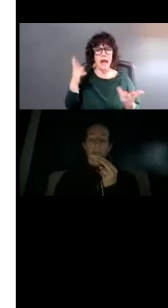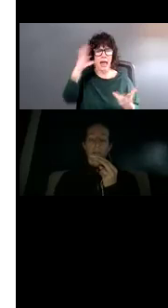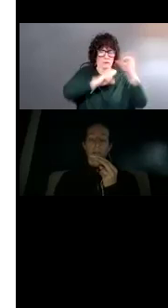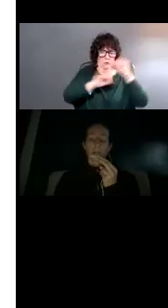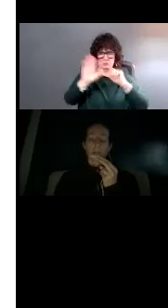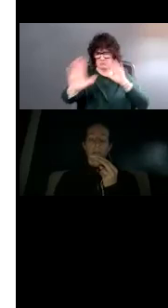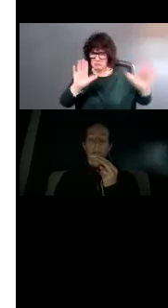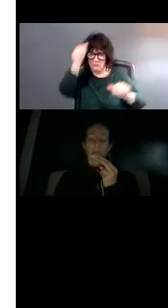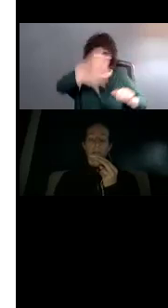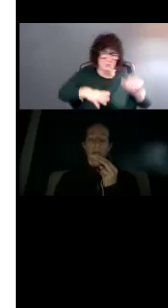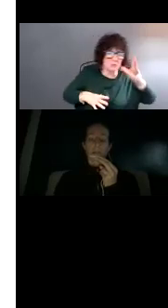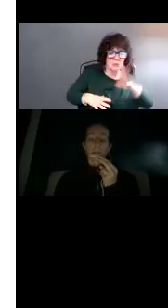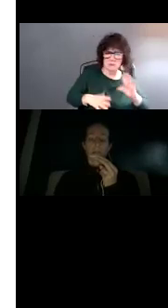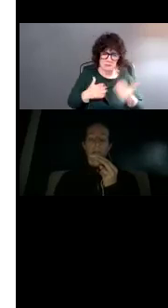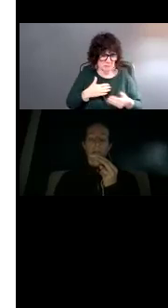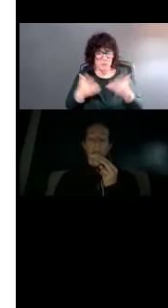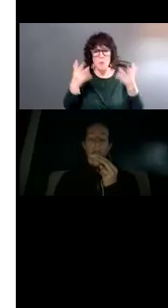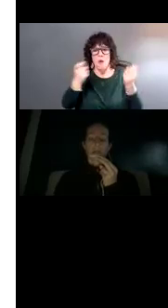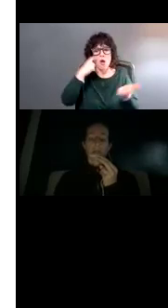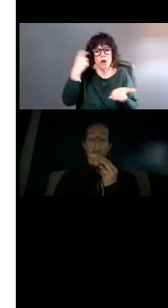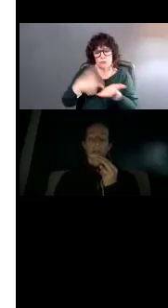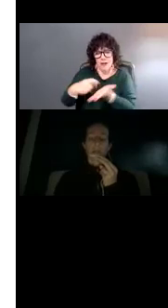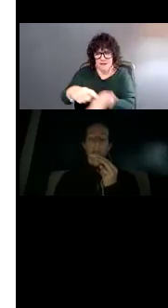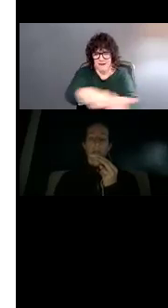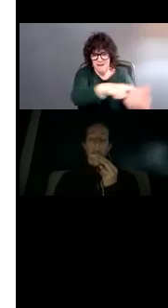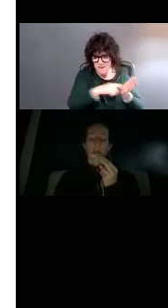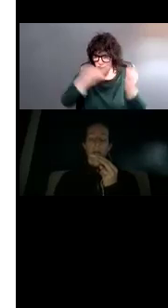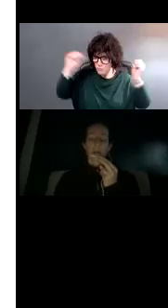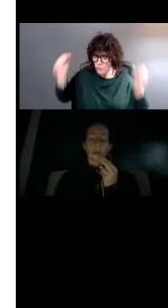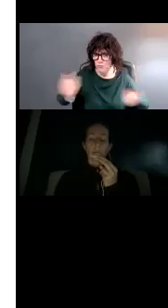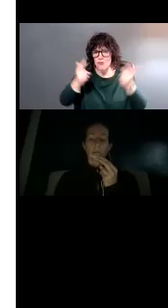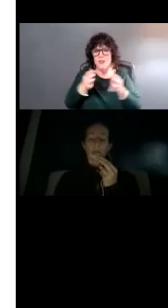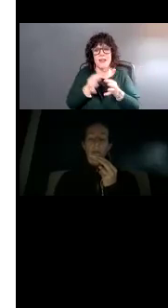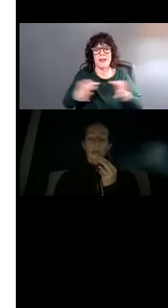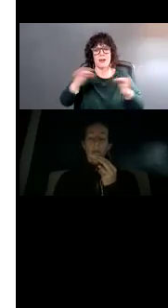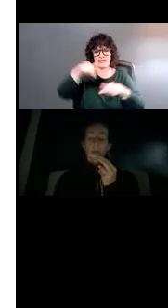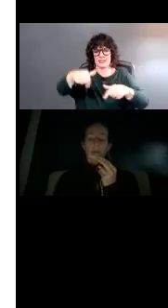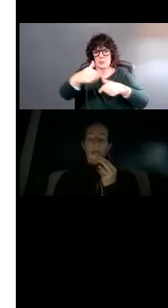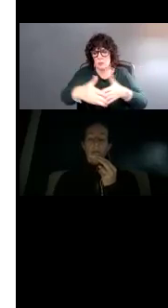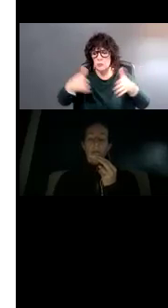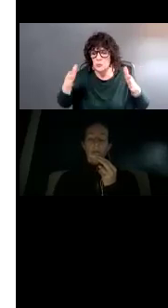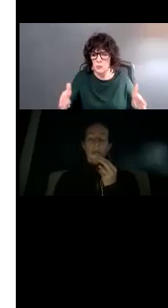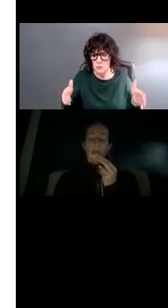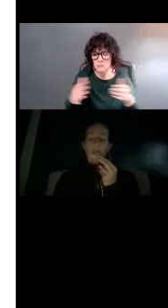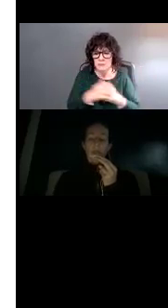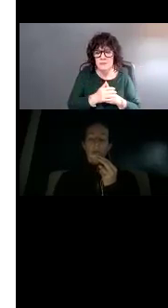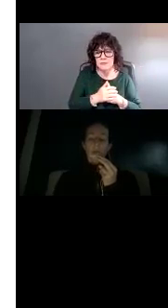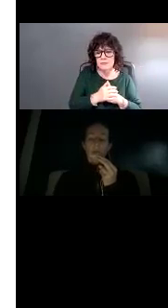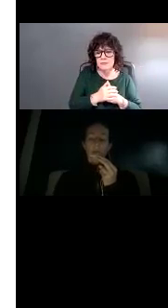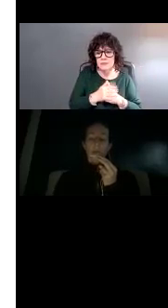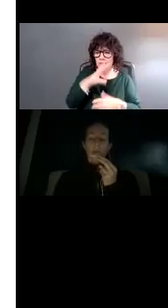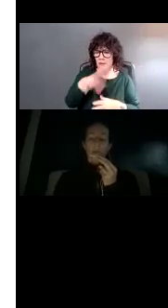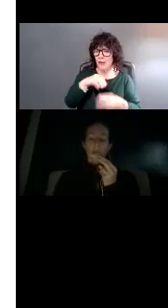the room, including the indigenous language of unceded territories that we all